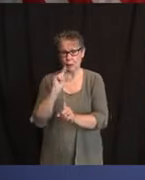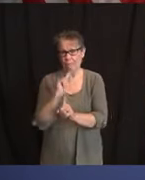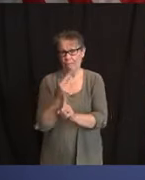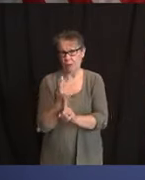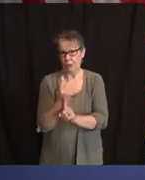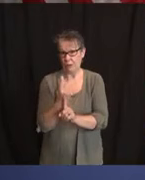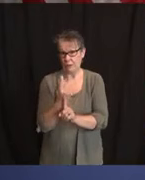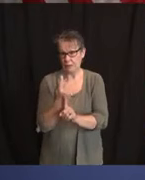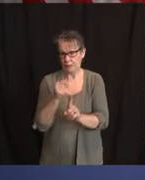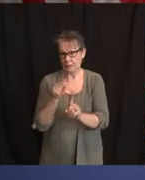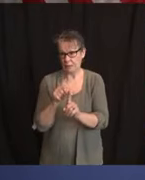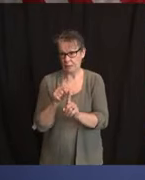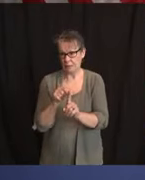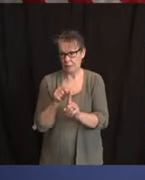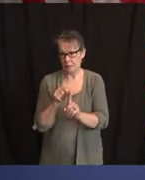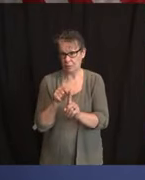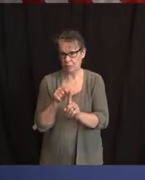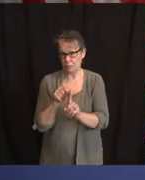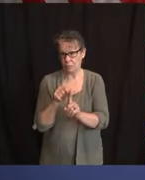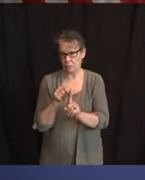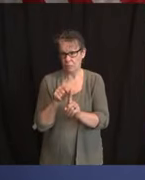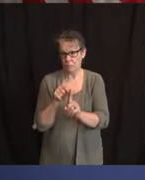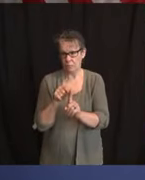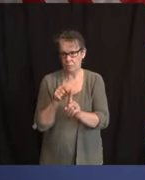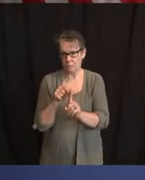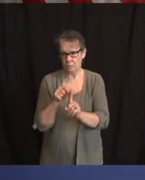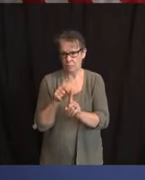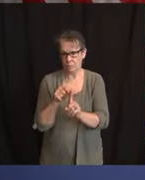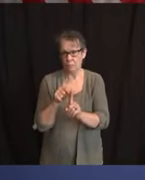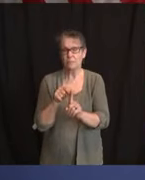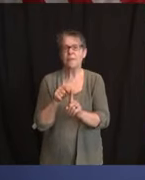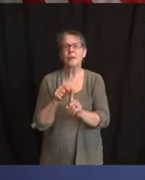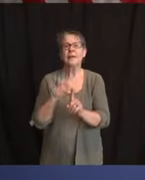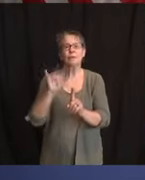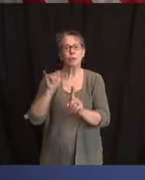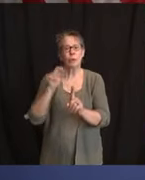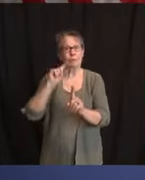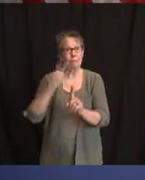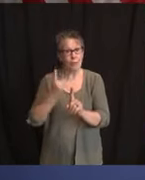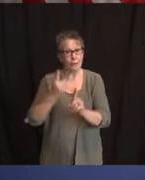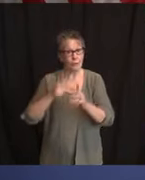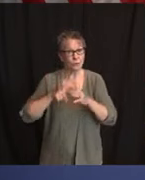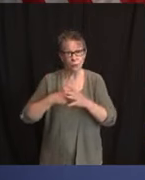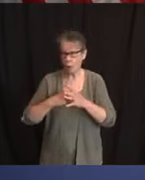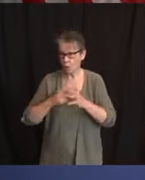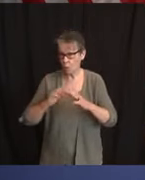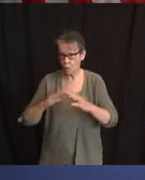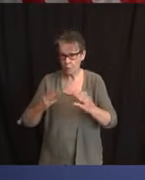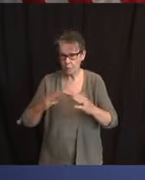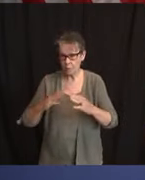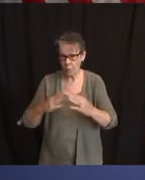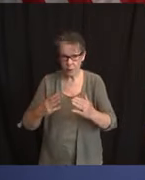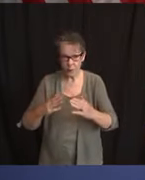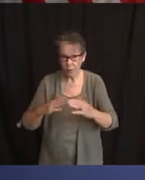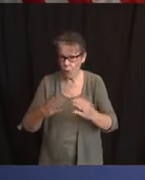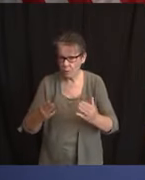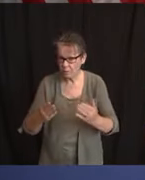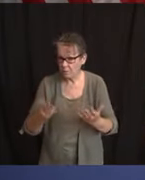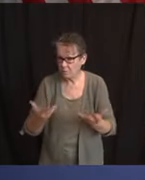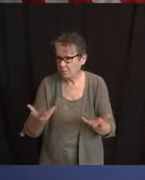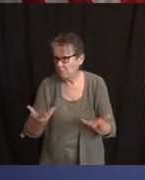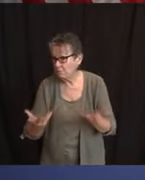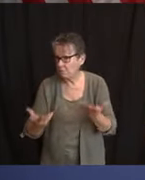as I said, that I hope that we could touch later this week and give some specificity. But I don't know